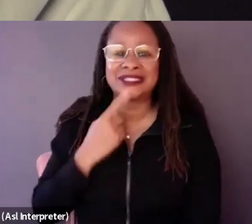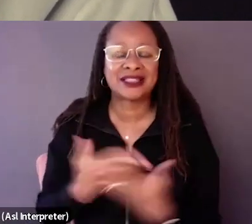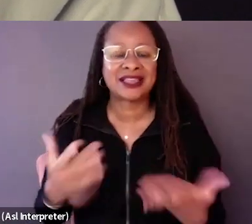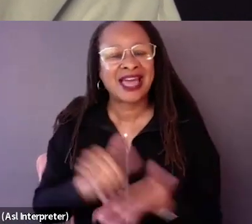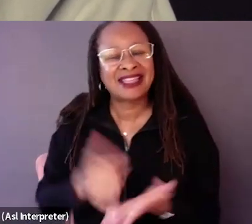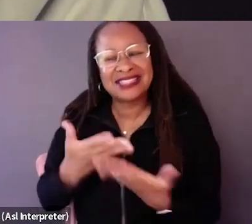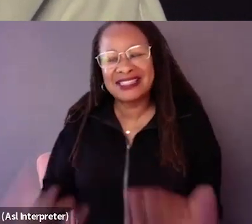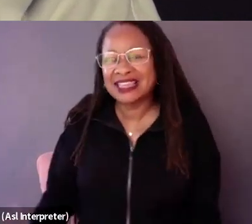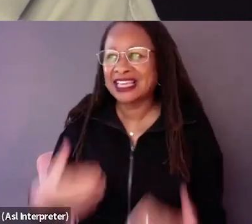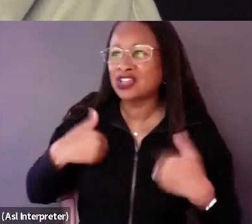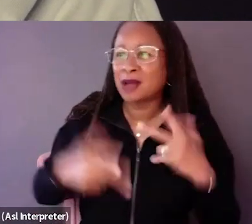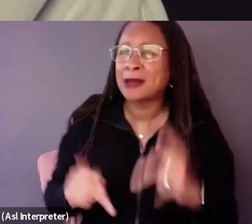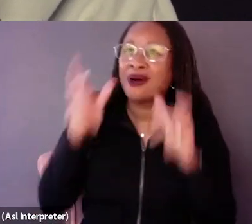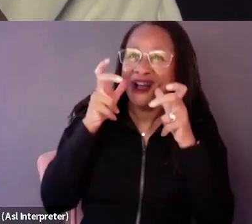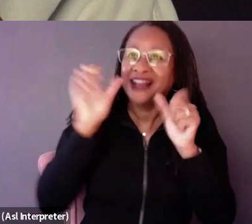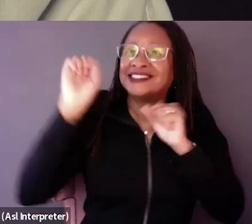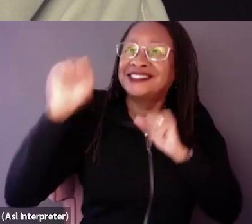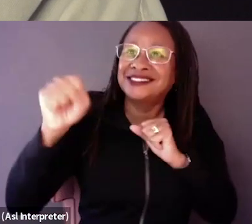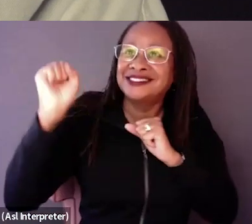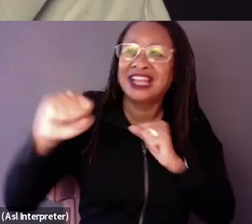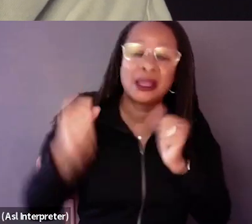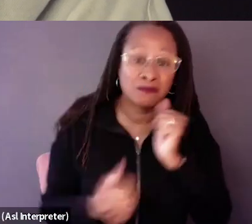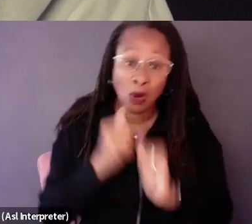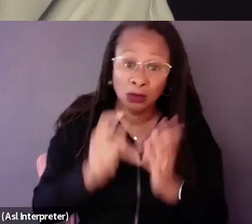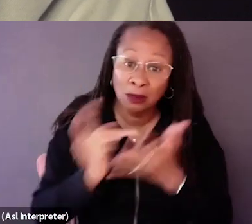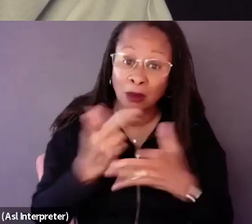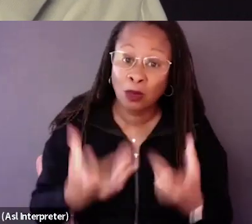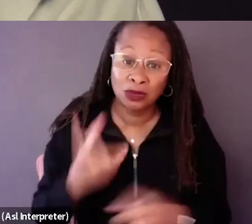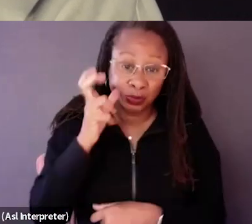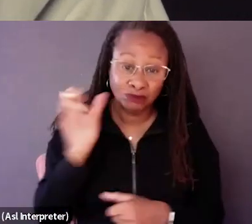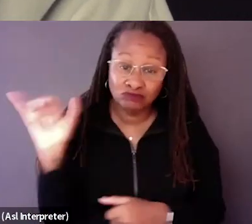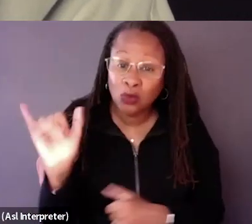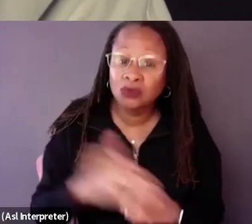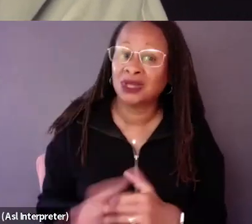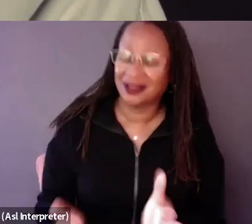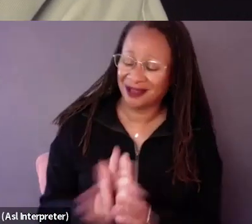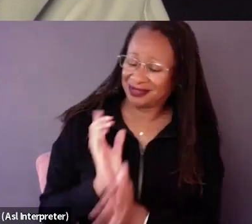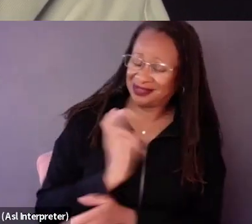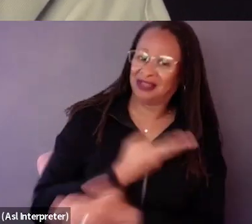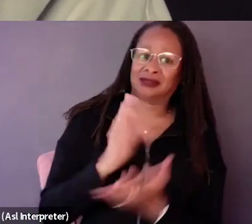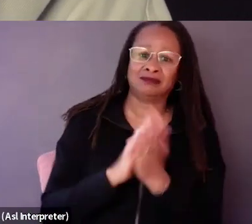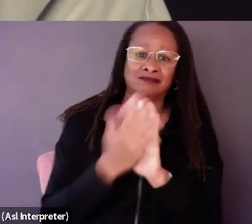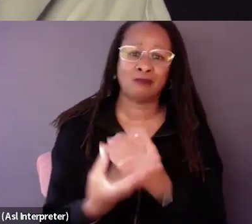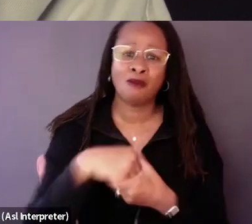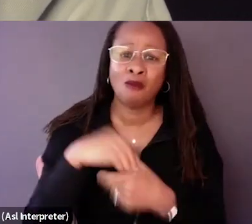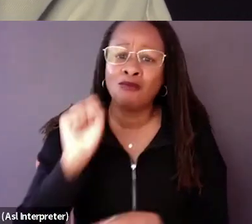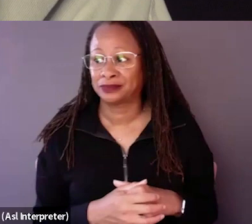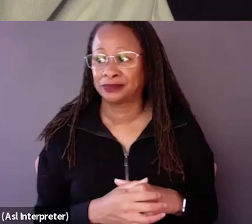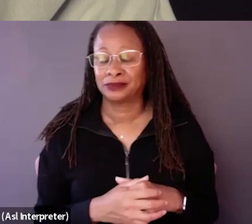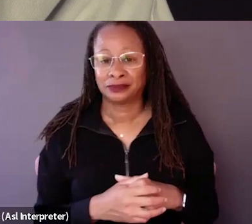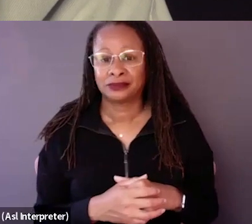youth wanted to hear, and largely the population wanted to hear. So he was asking us all to get involved. And I was like,